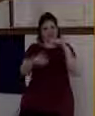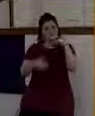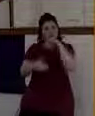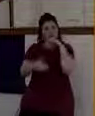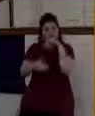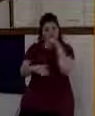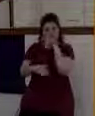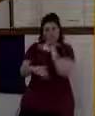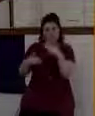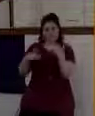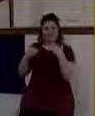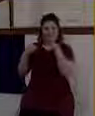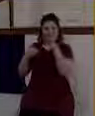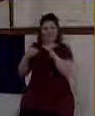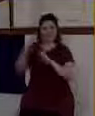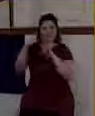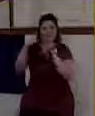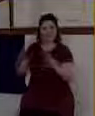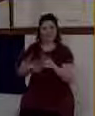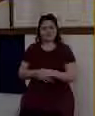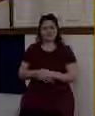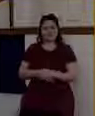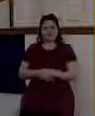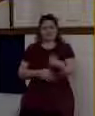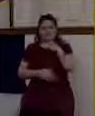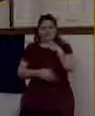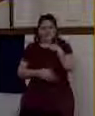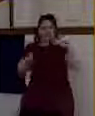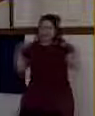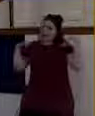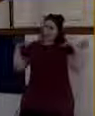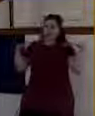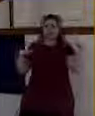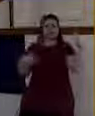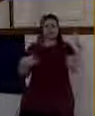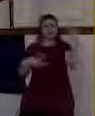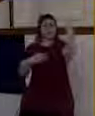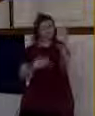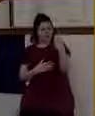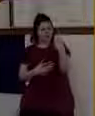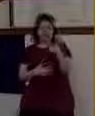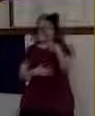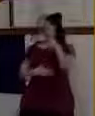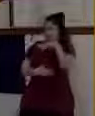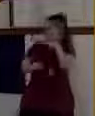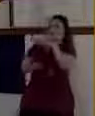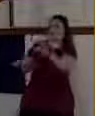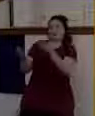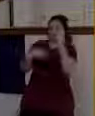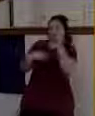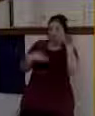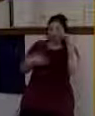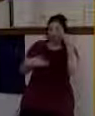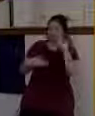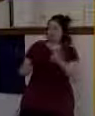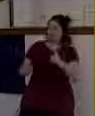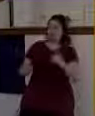He says that an angel came. God spoke to me. He says, basically, I have fresh revelation from God for